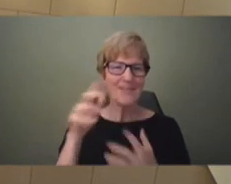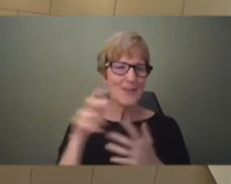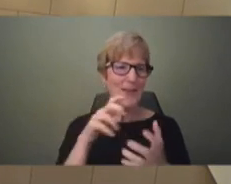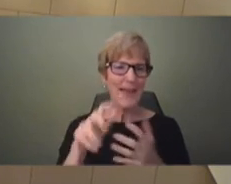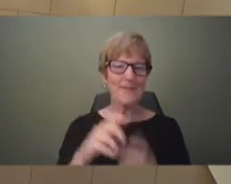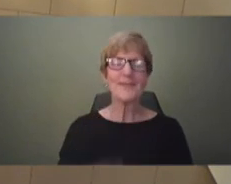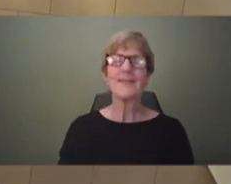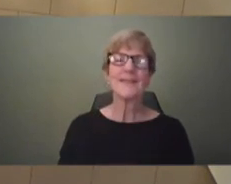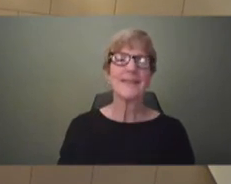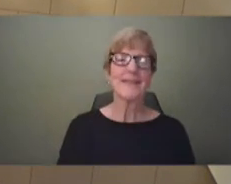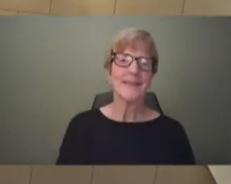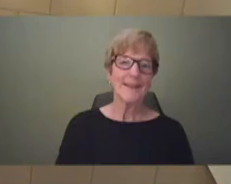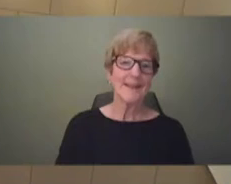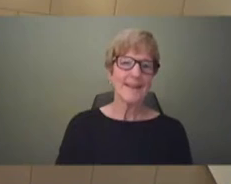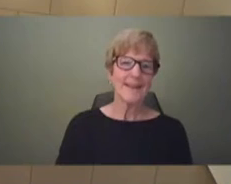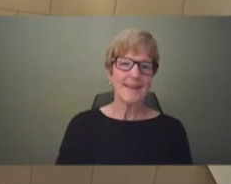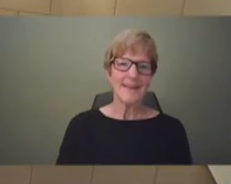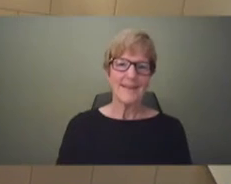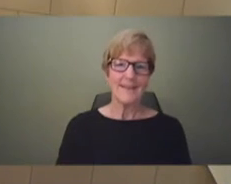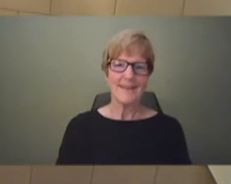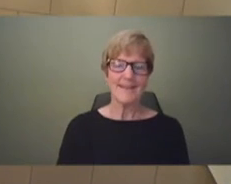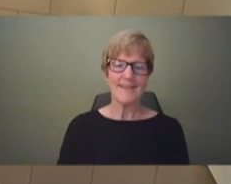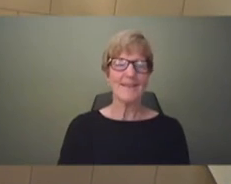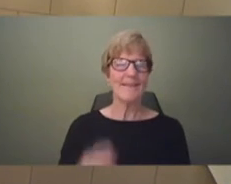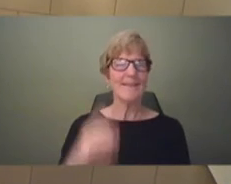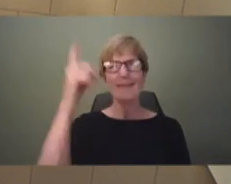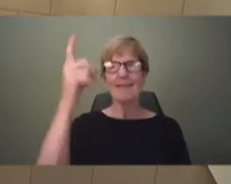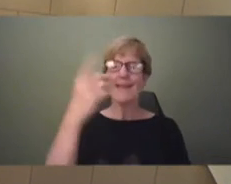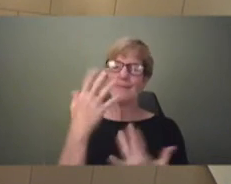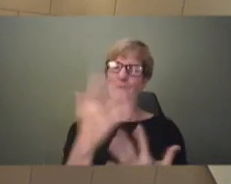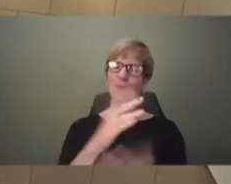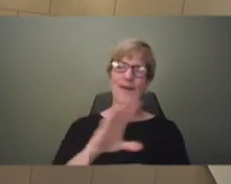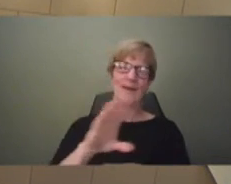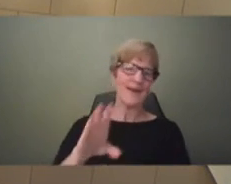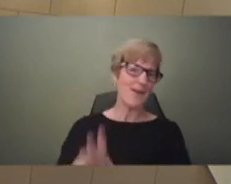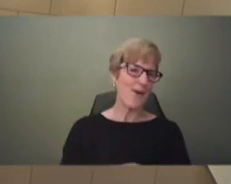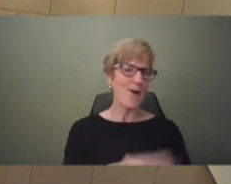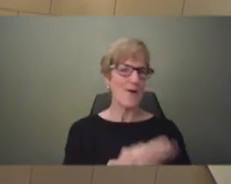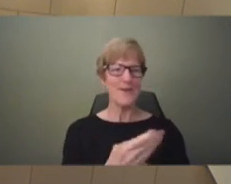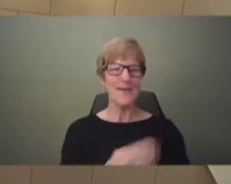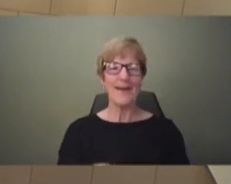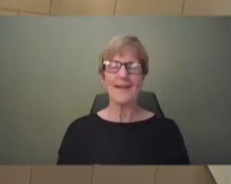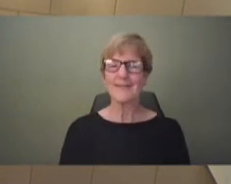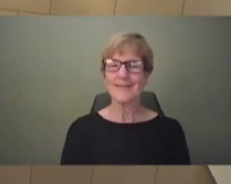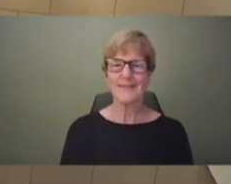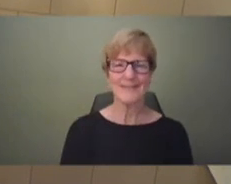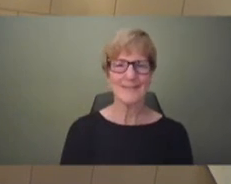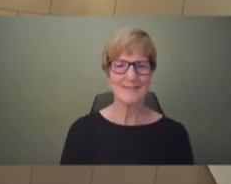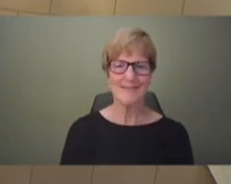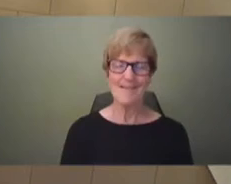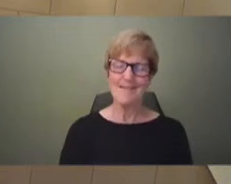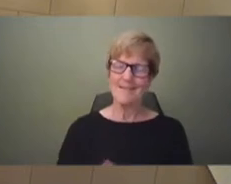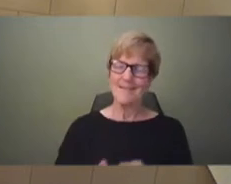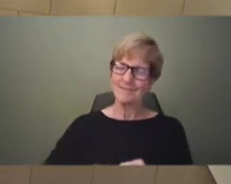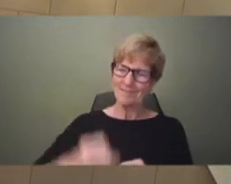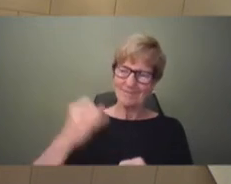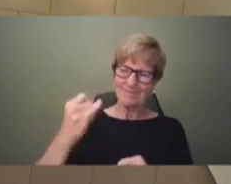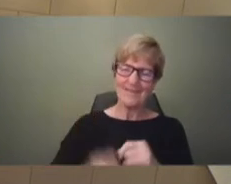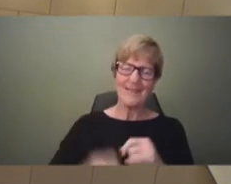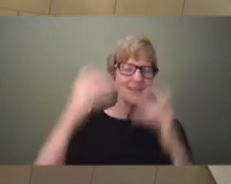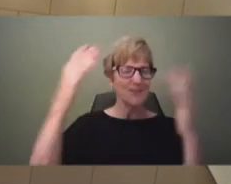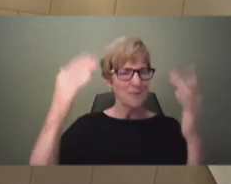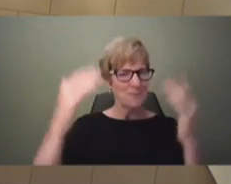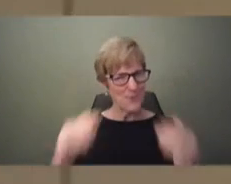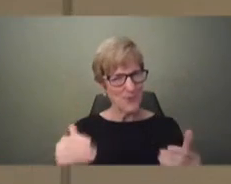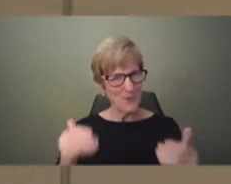number no they've been waiting all night I know D almost move on time to